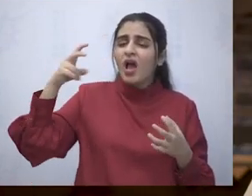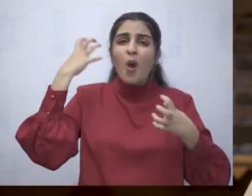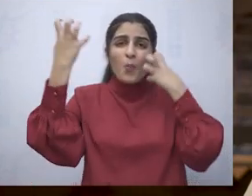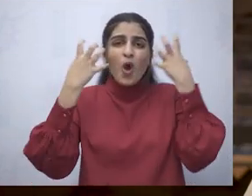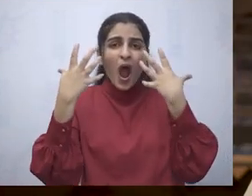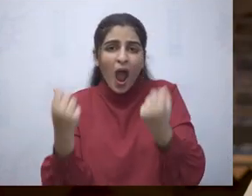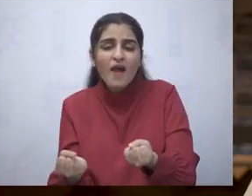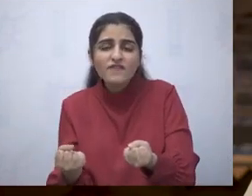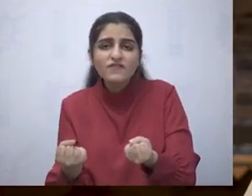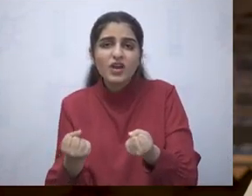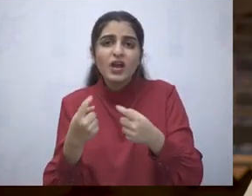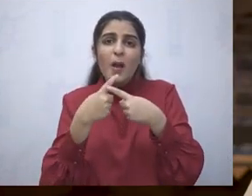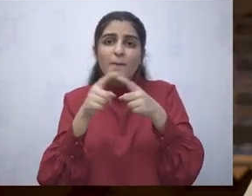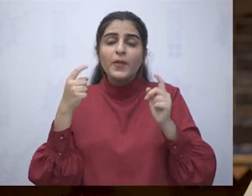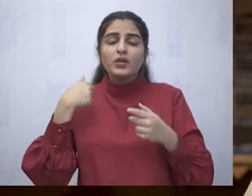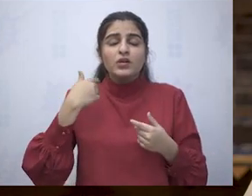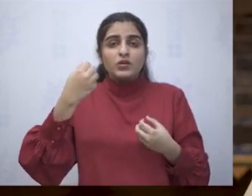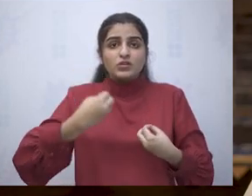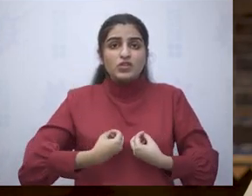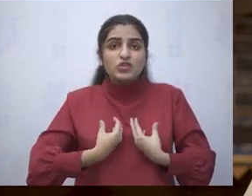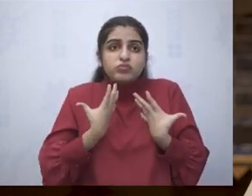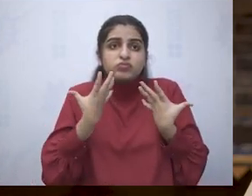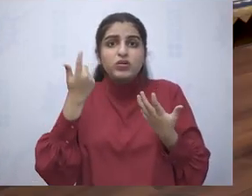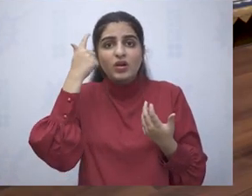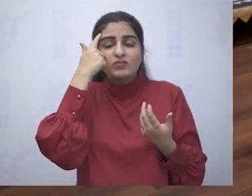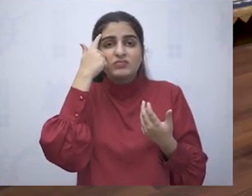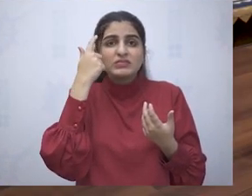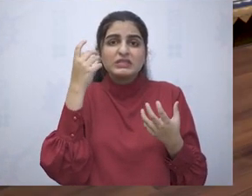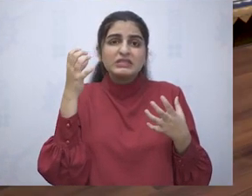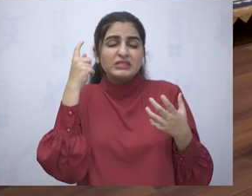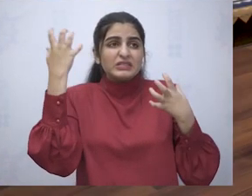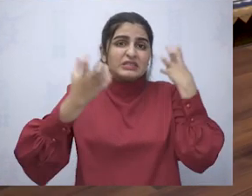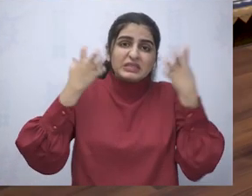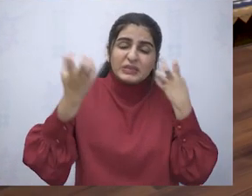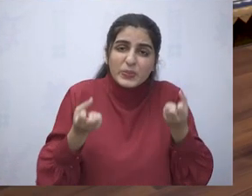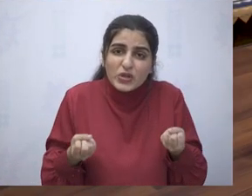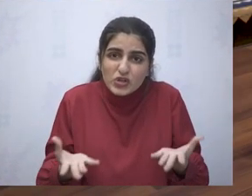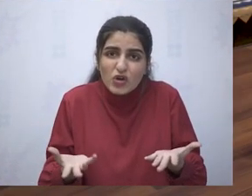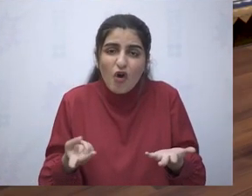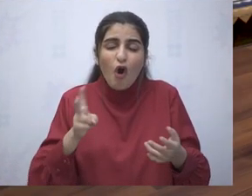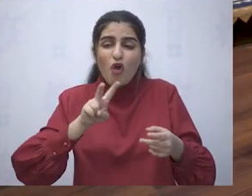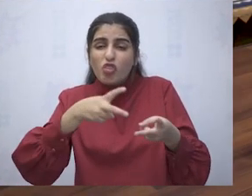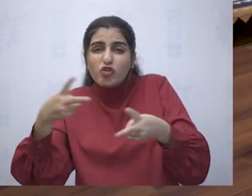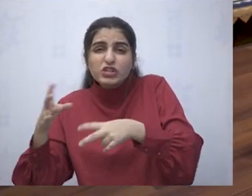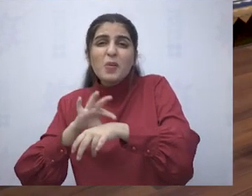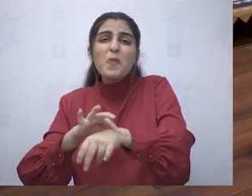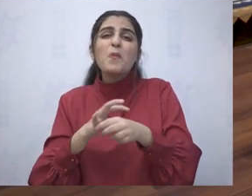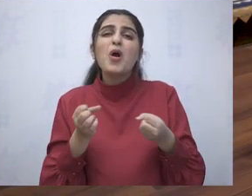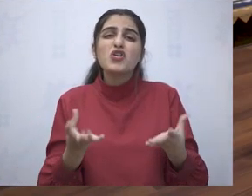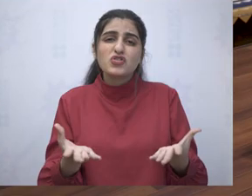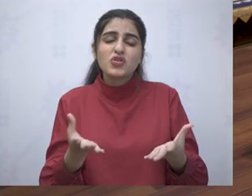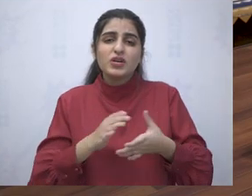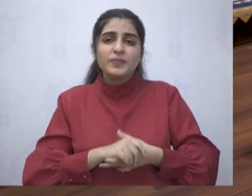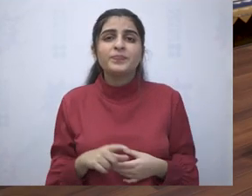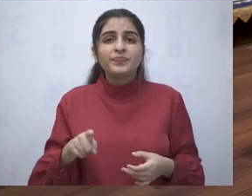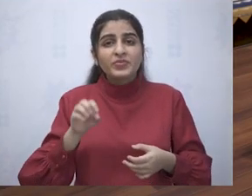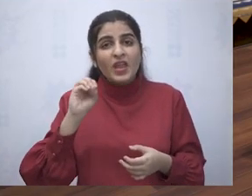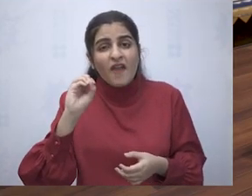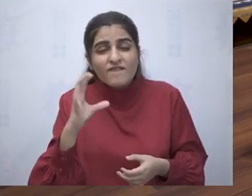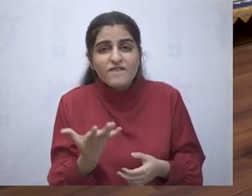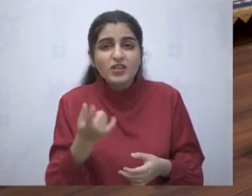women face and the toll they take on our mental health. Things like postpartum depression and menopause, to